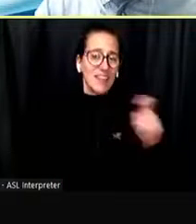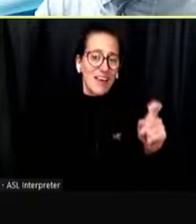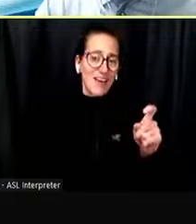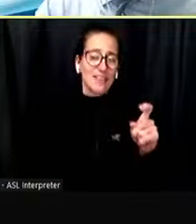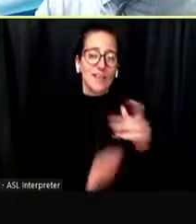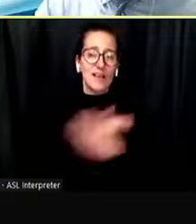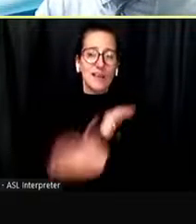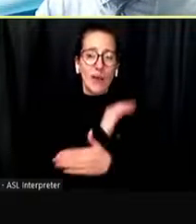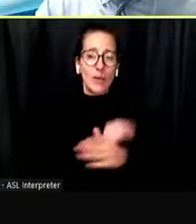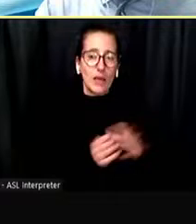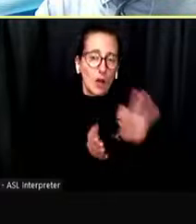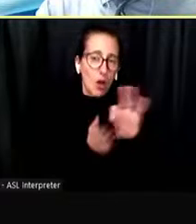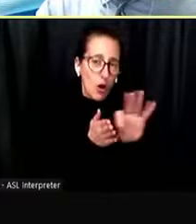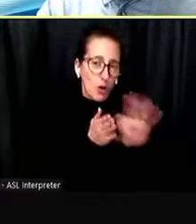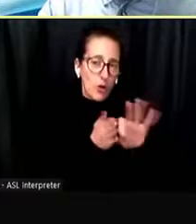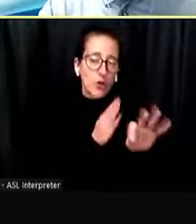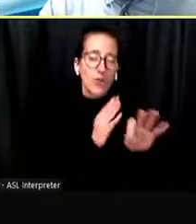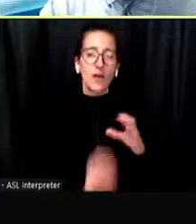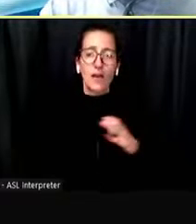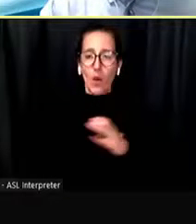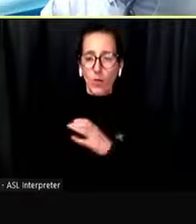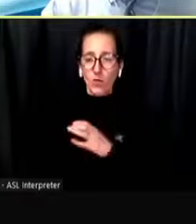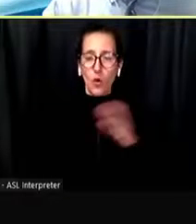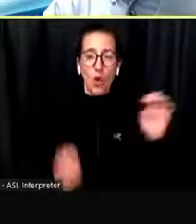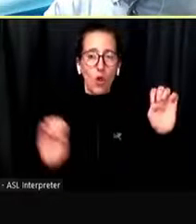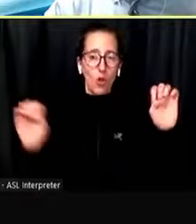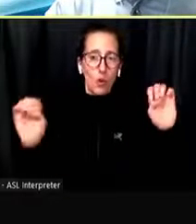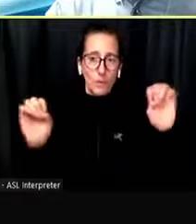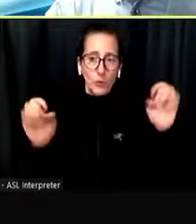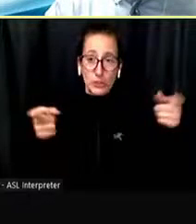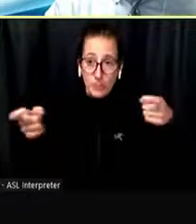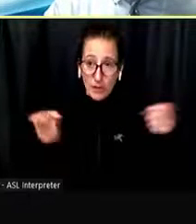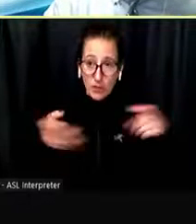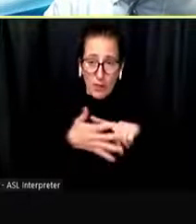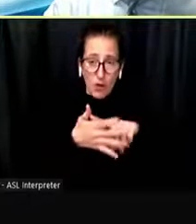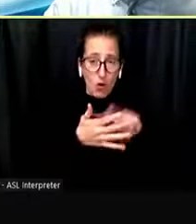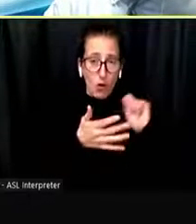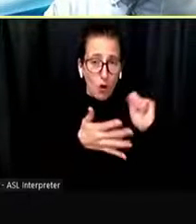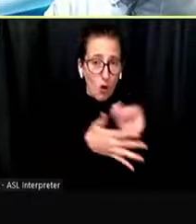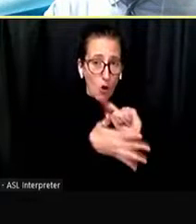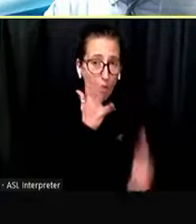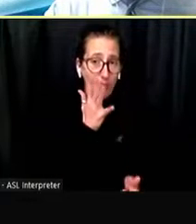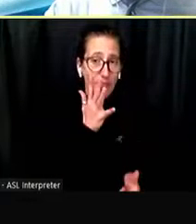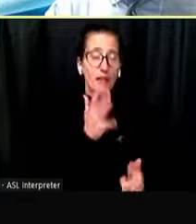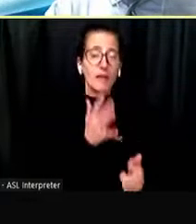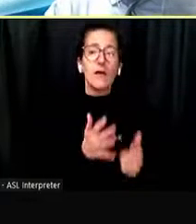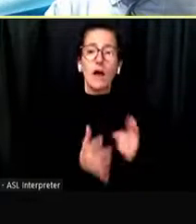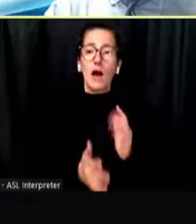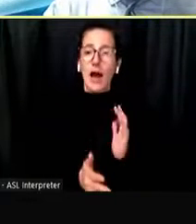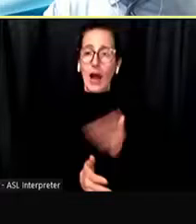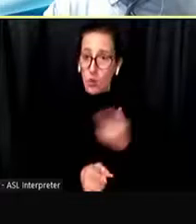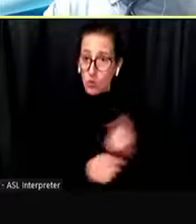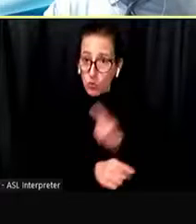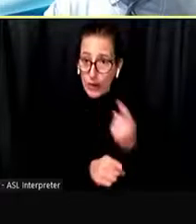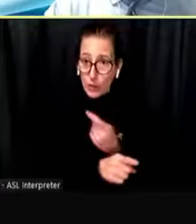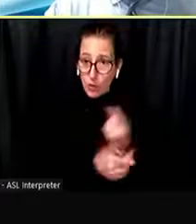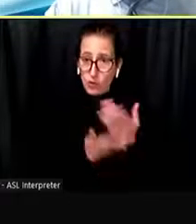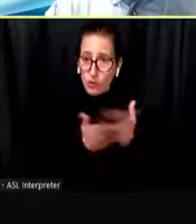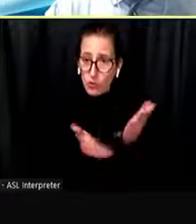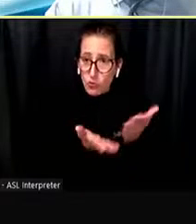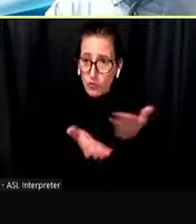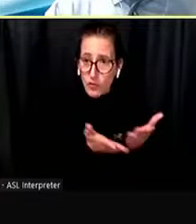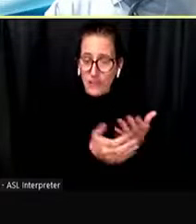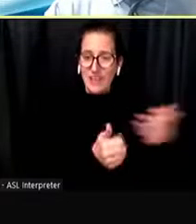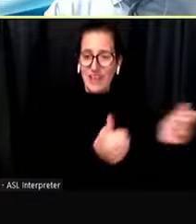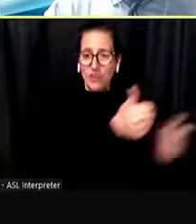county council, emergency management, all of that, like our regular general services, falls under general fund,